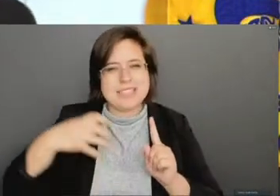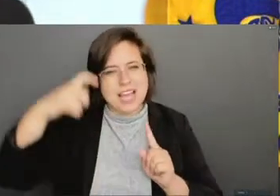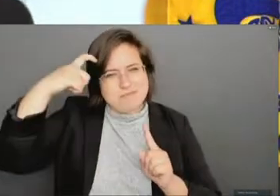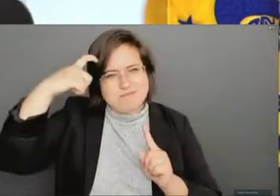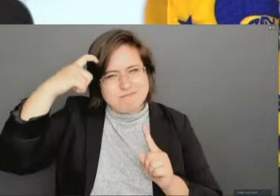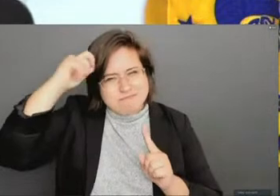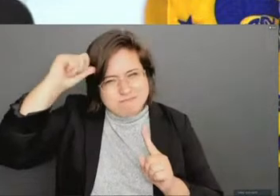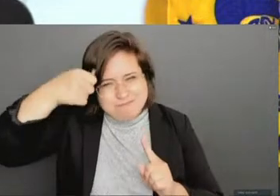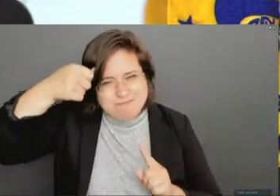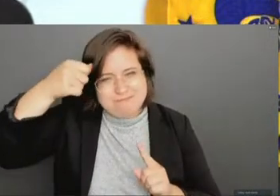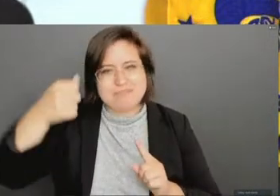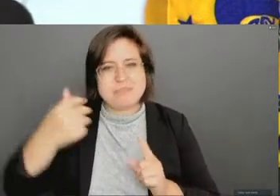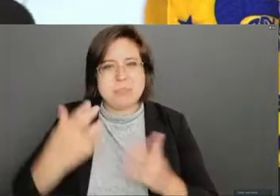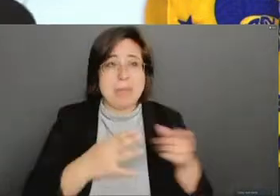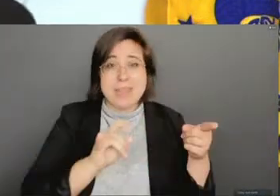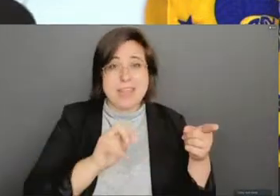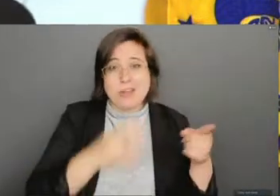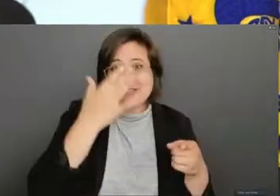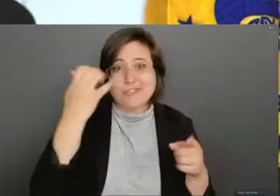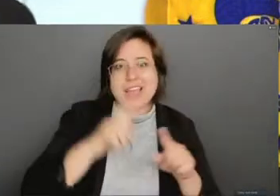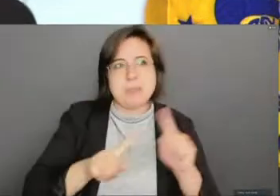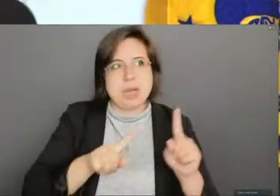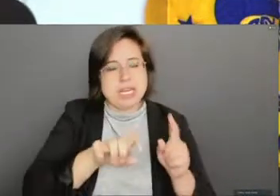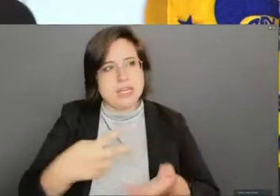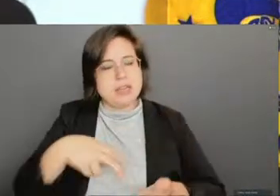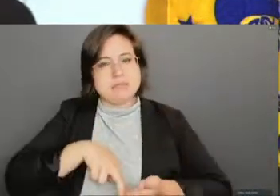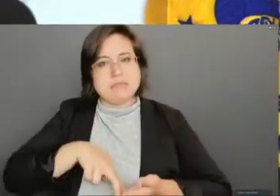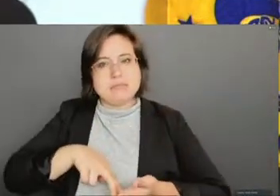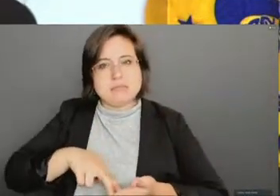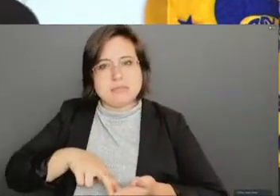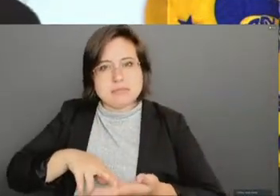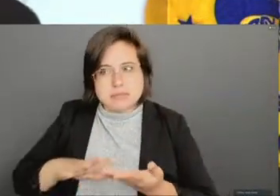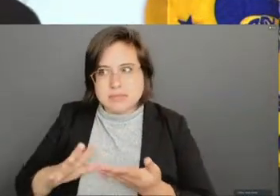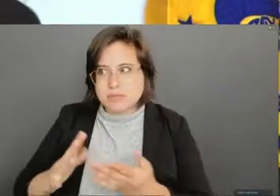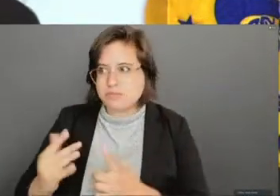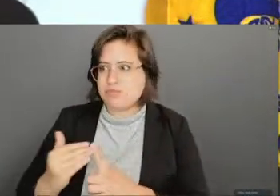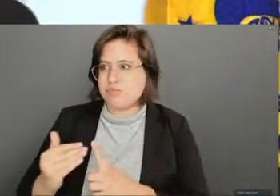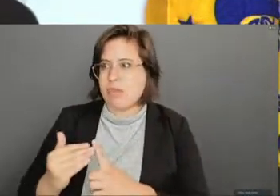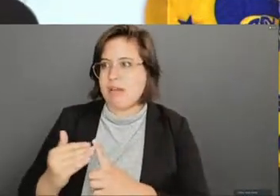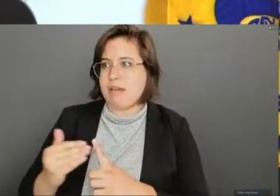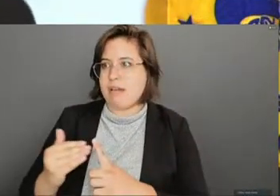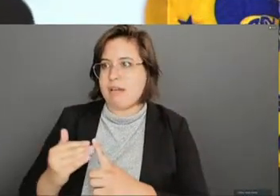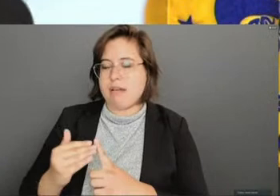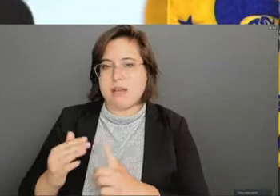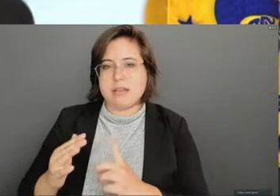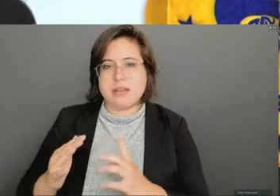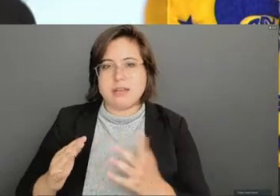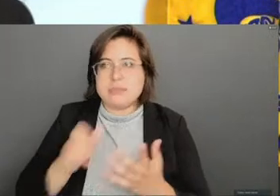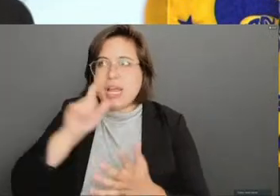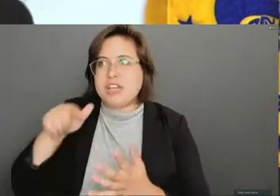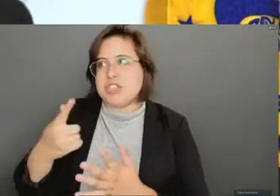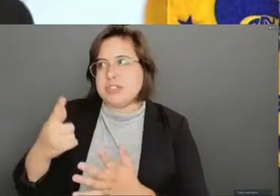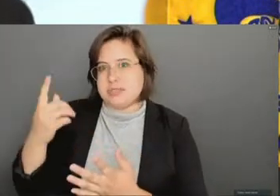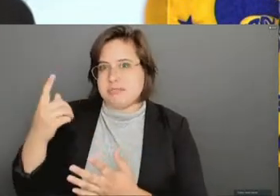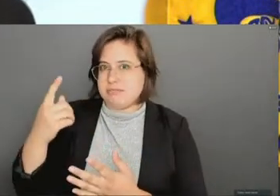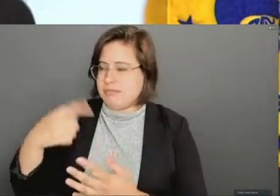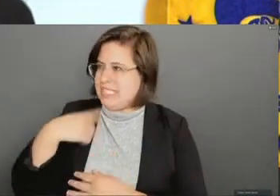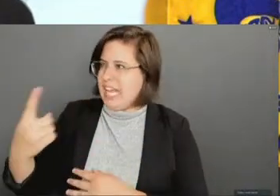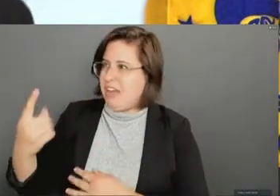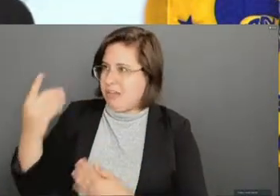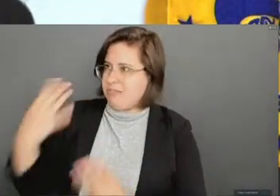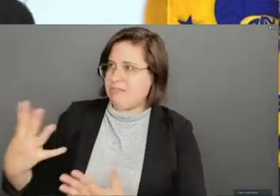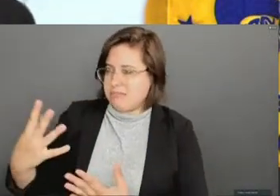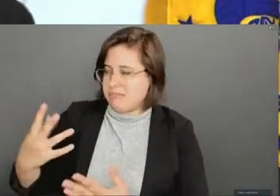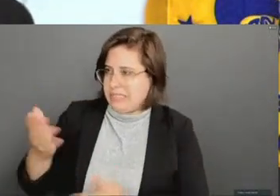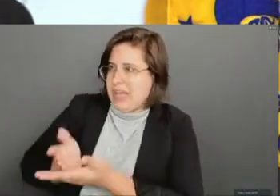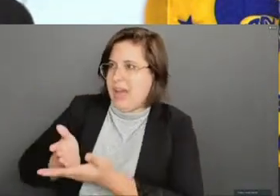not, that he stood up and reminded, not that, didn't just put that bully in his place, but reminded me that, hey, actually, I'm